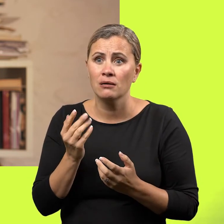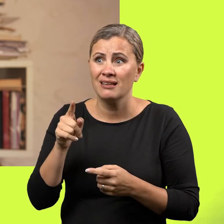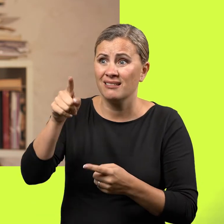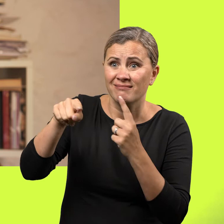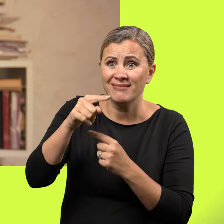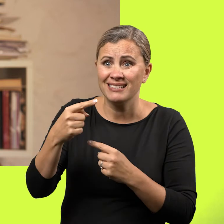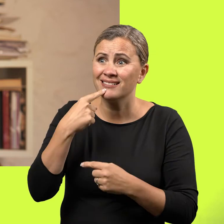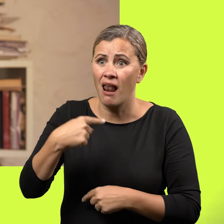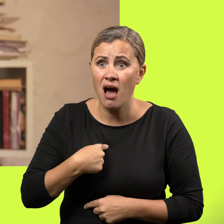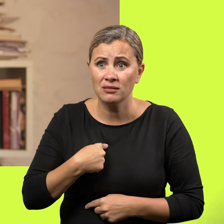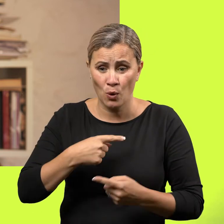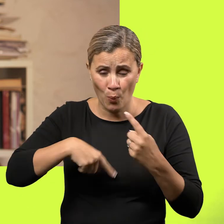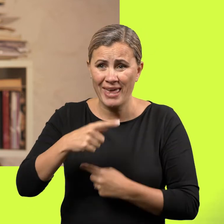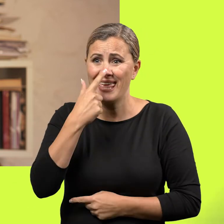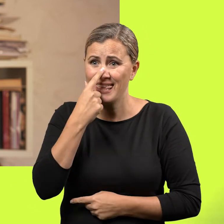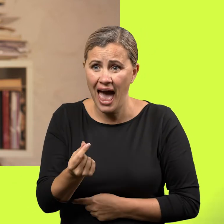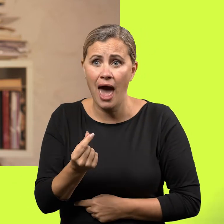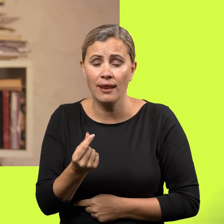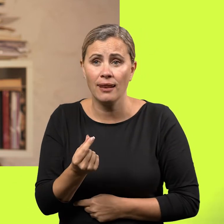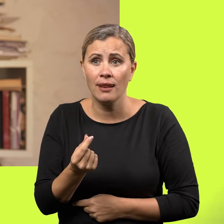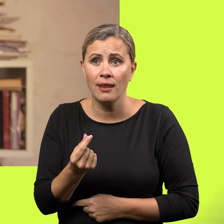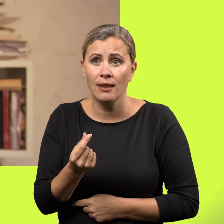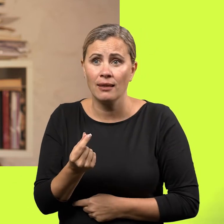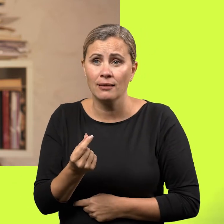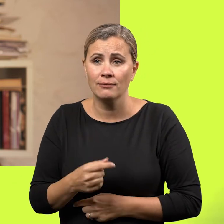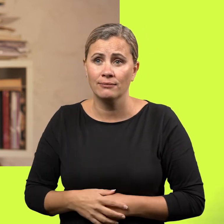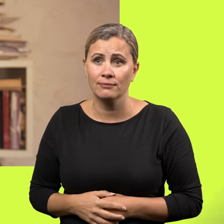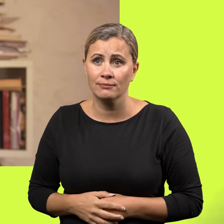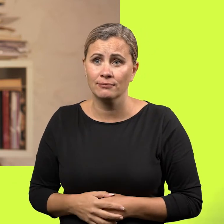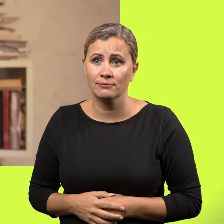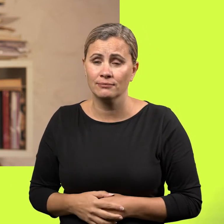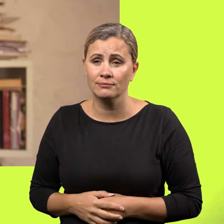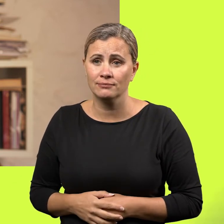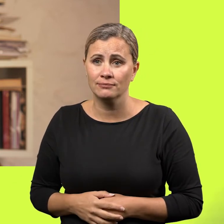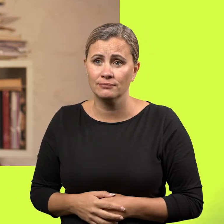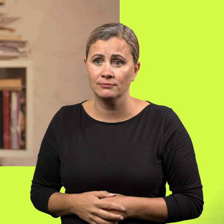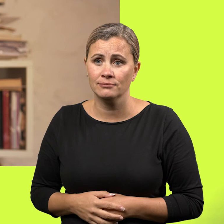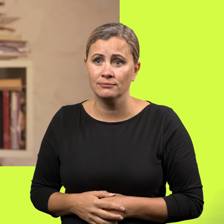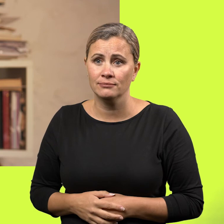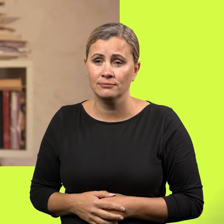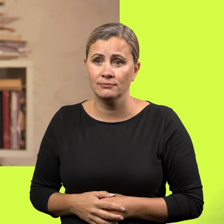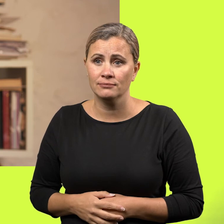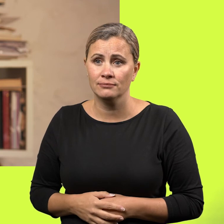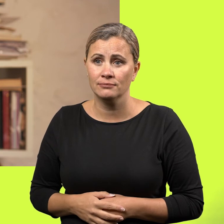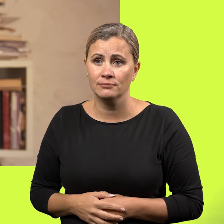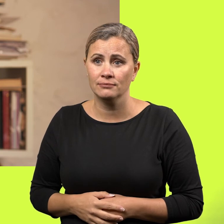It's telling us that we can. Gwyliwch yn ofalus.